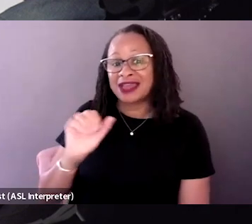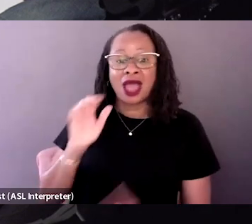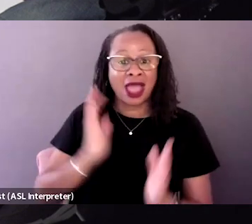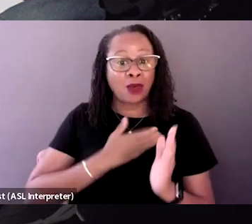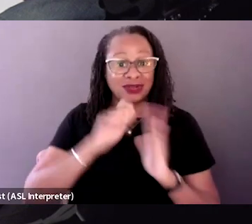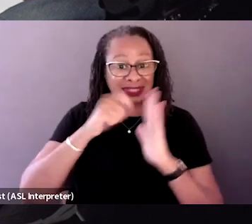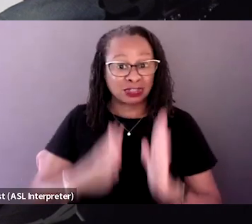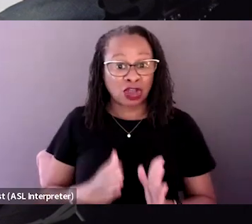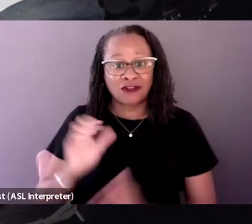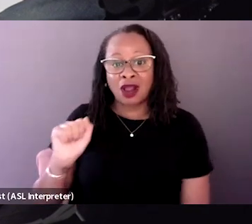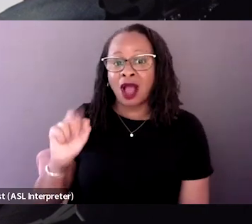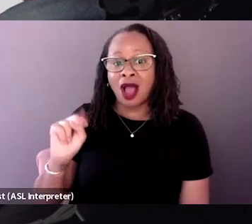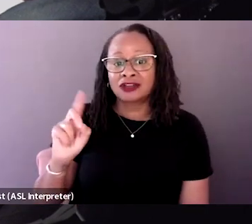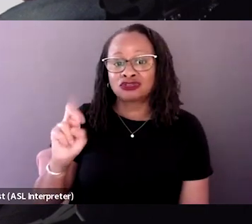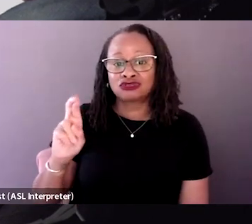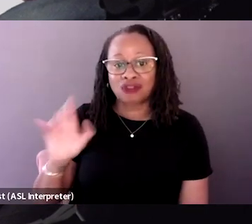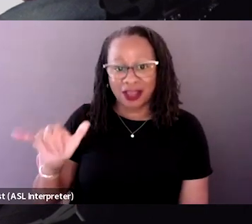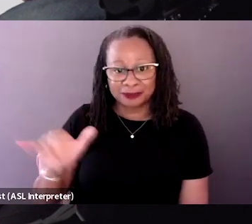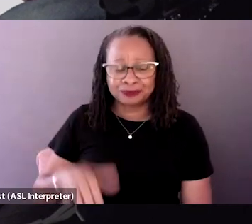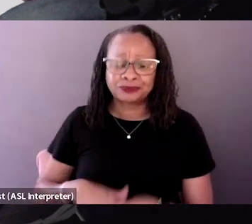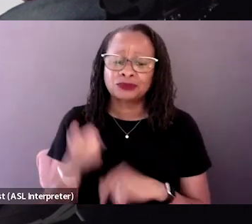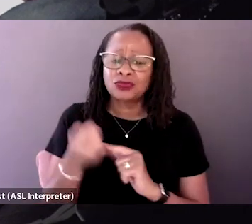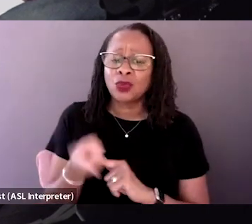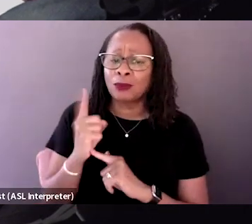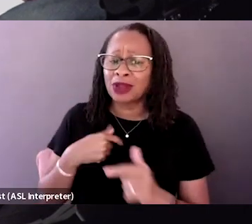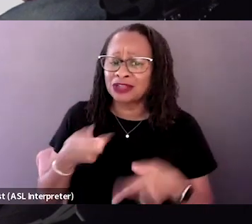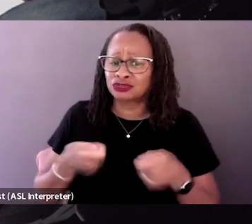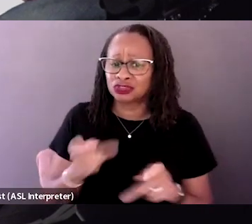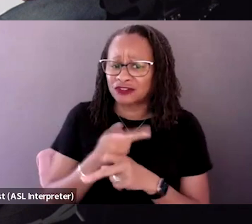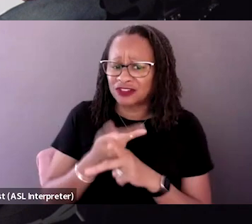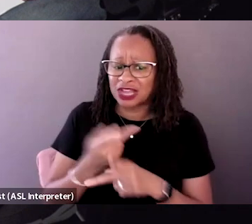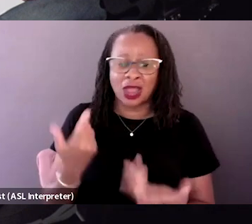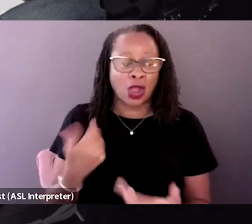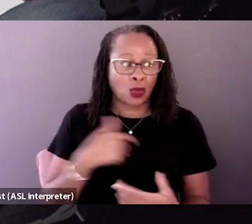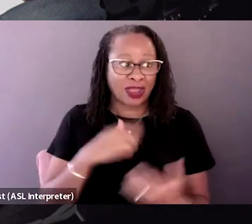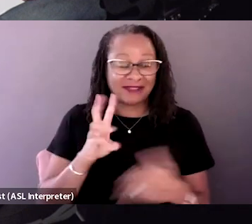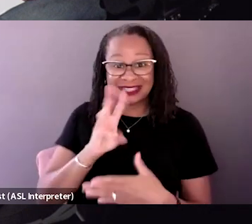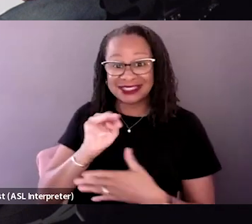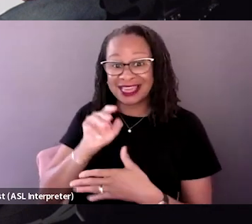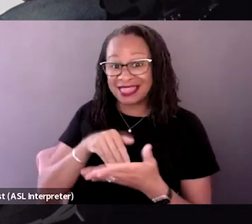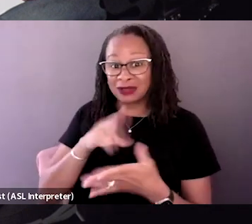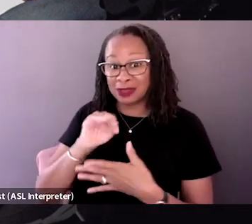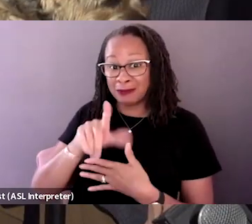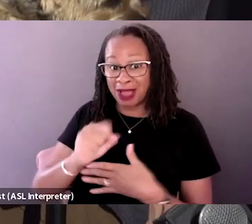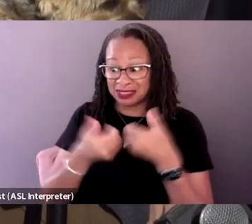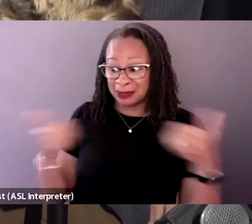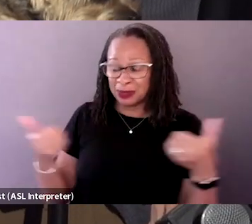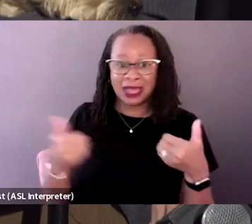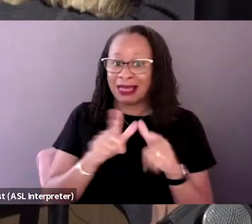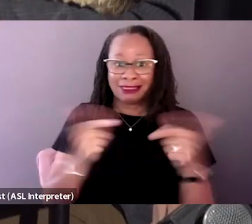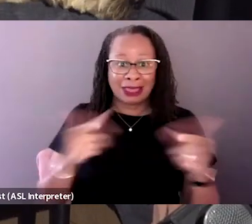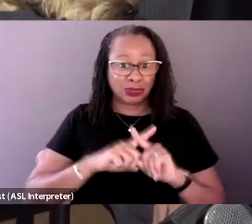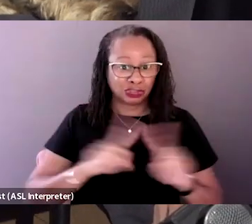cinematographer, Andrey. And there was this moment where I was trying to figure out, okay, we have 6,000 miles between us. We don't speak the